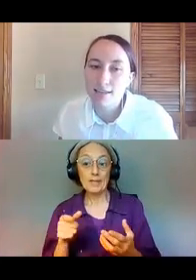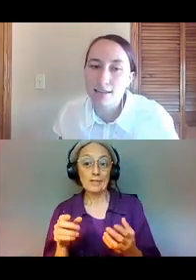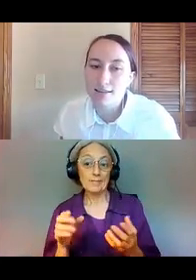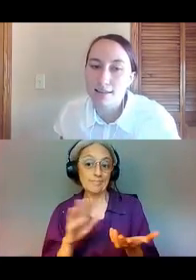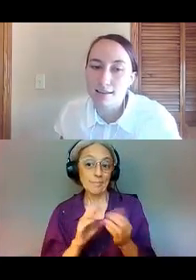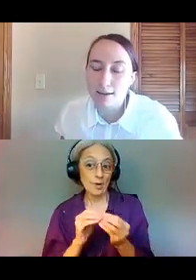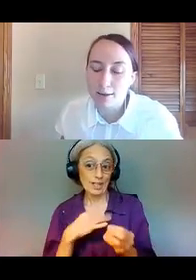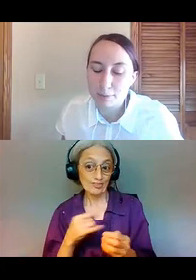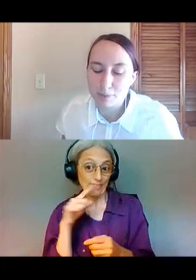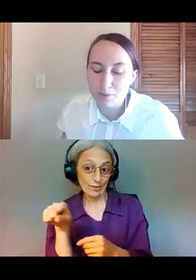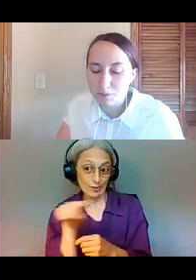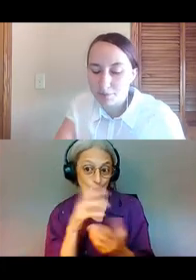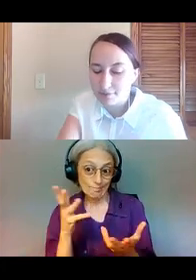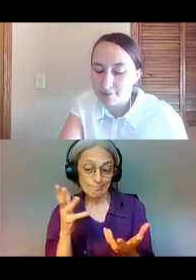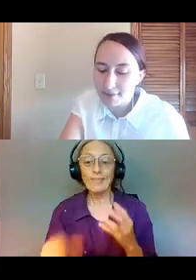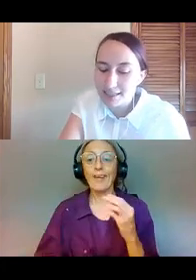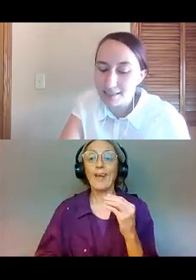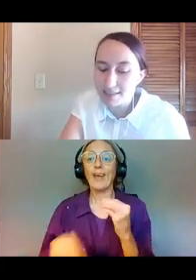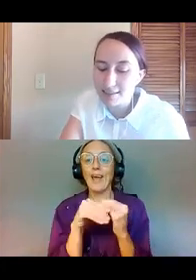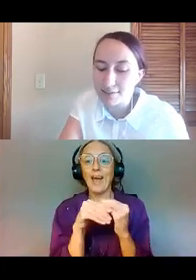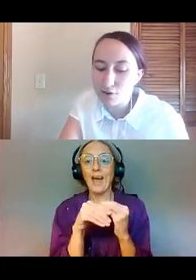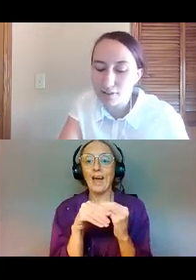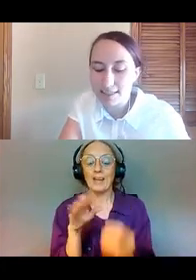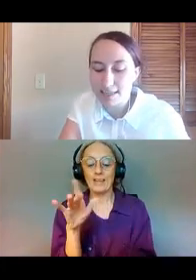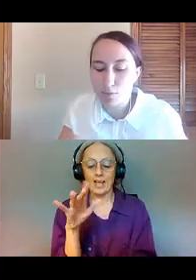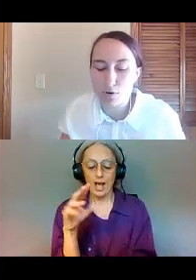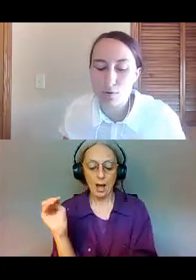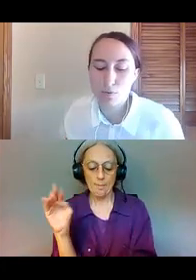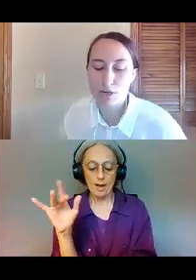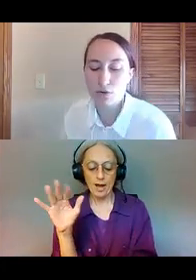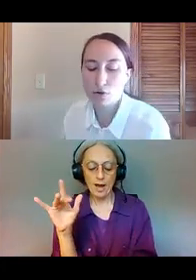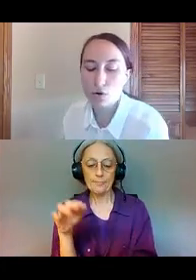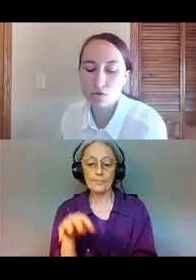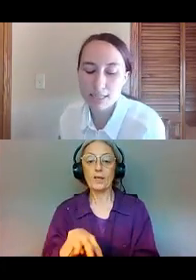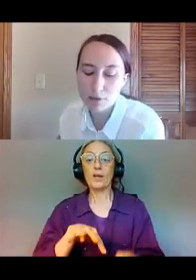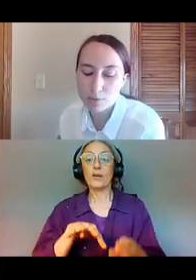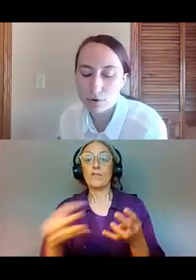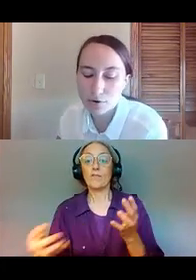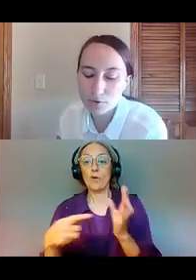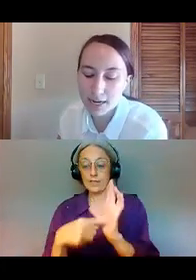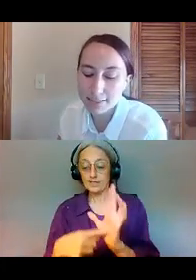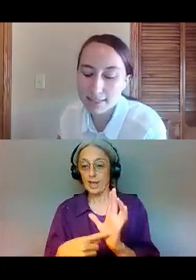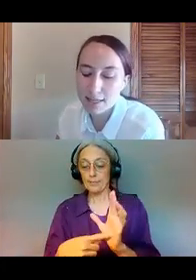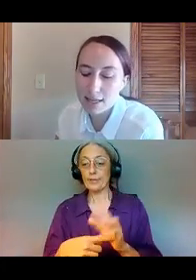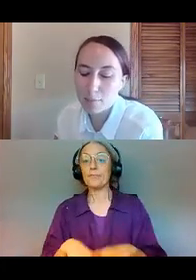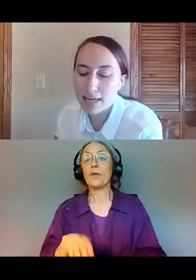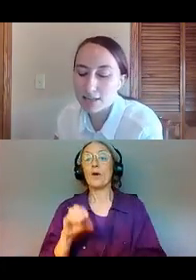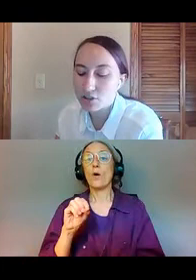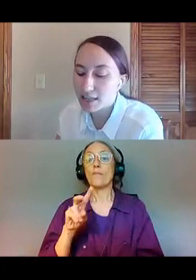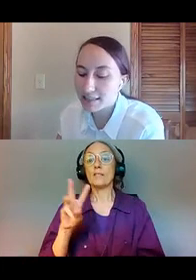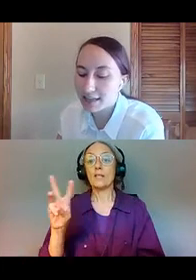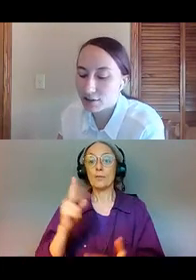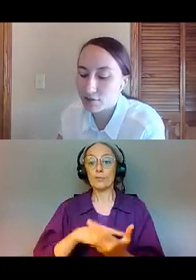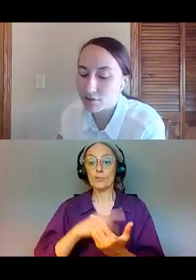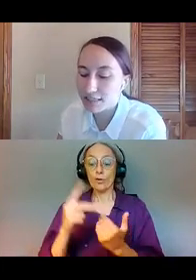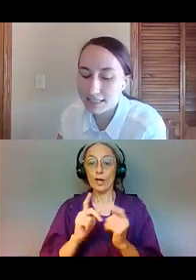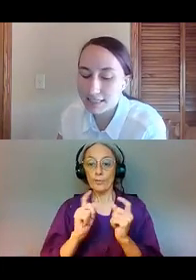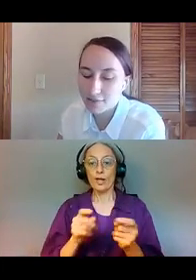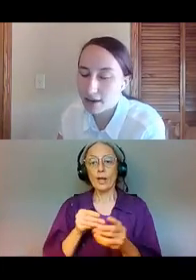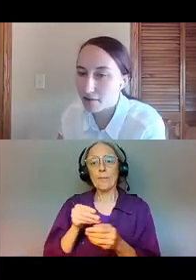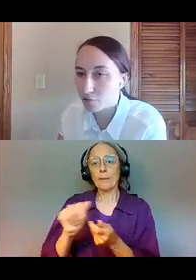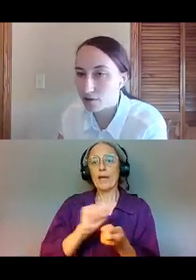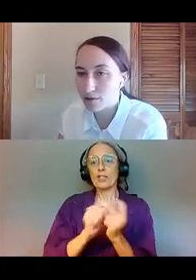on the fourth example where your OVW program grant paid a translator